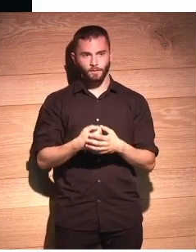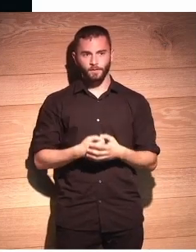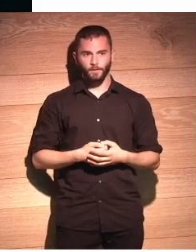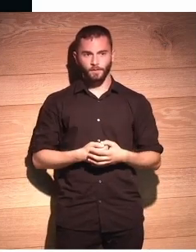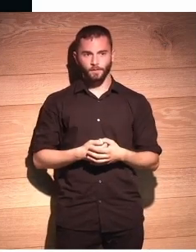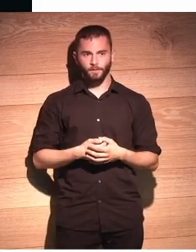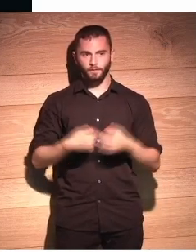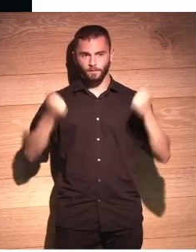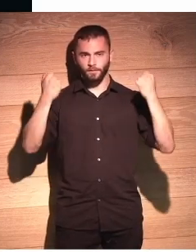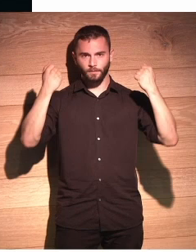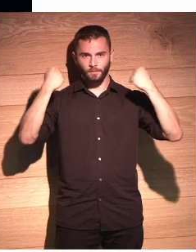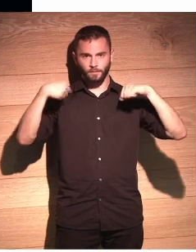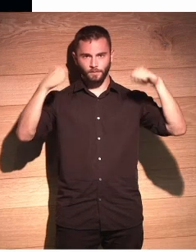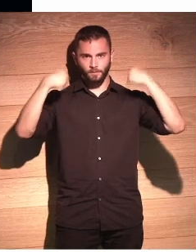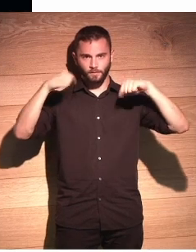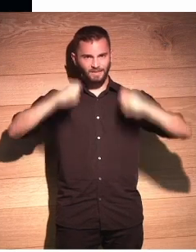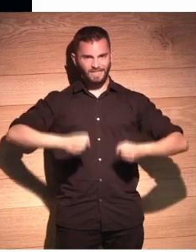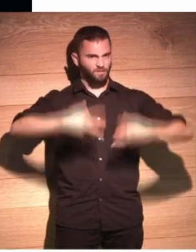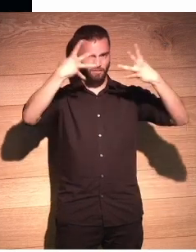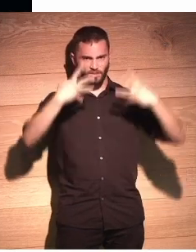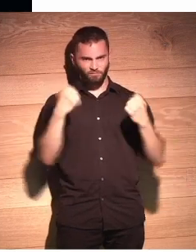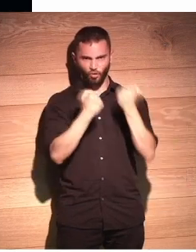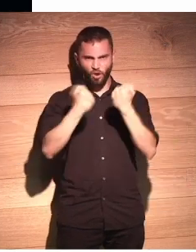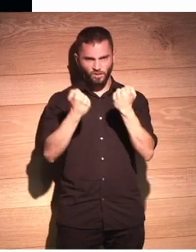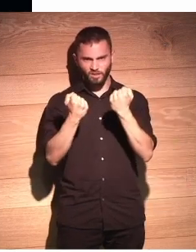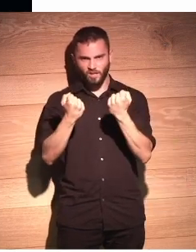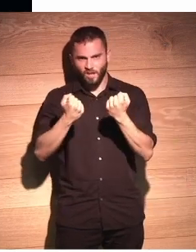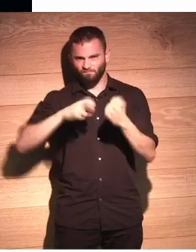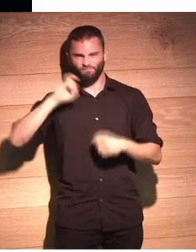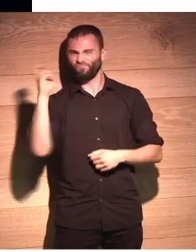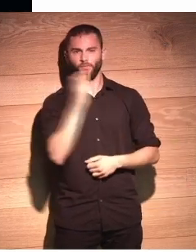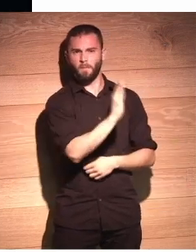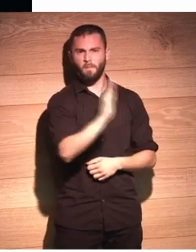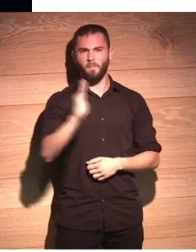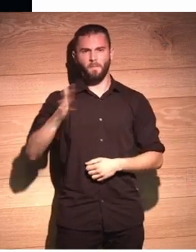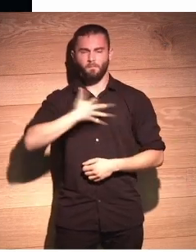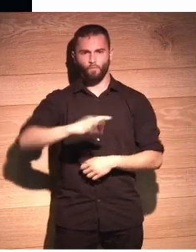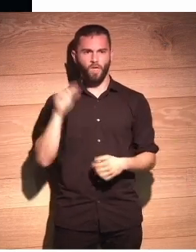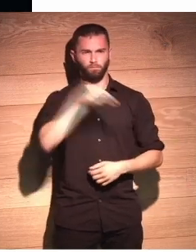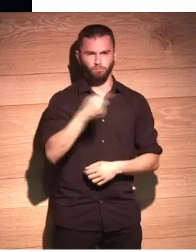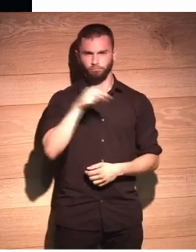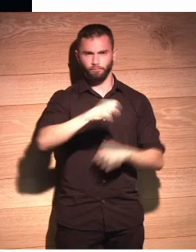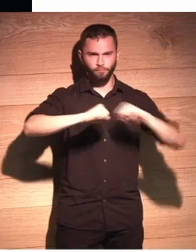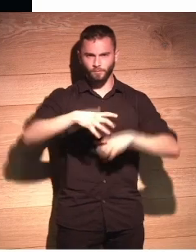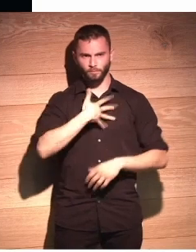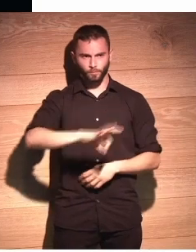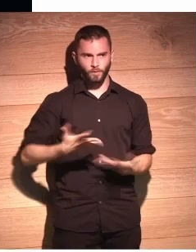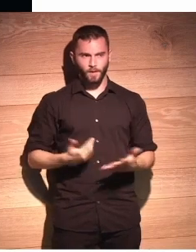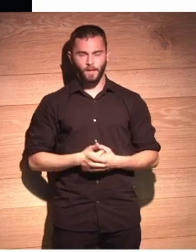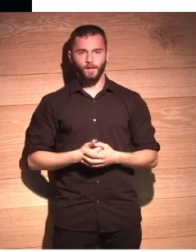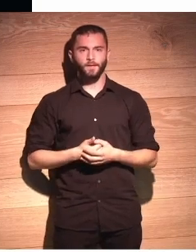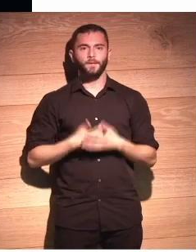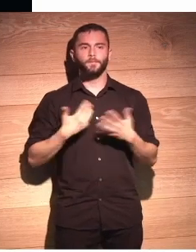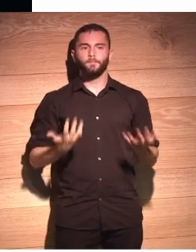team, they can penetrate buildings, cars, trains, evade people, bullets, pretty much any